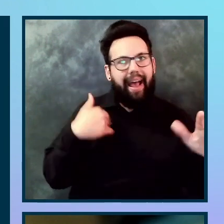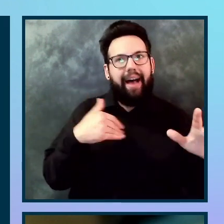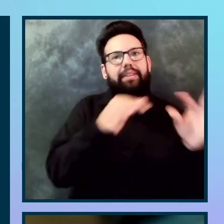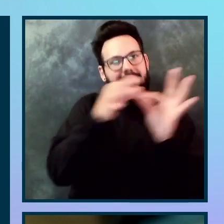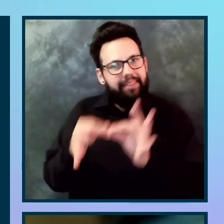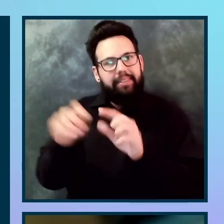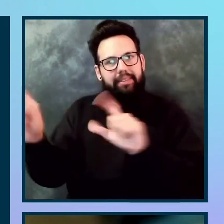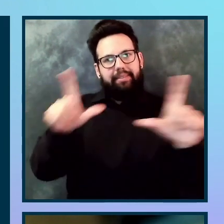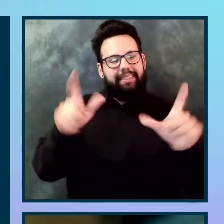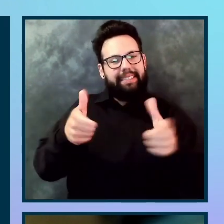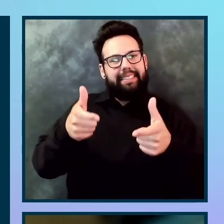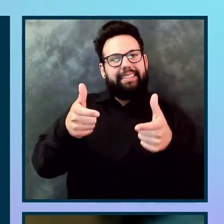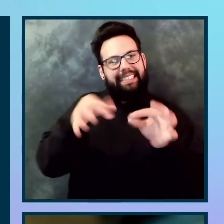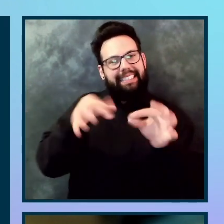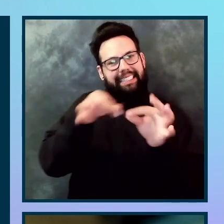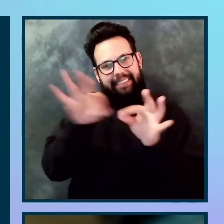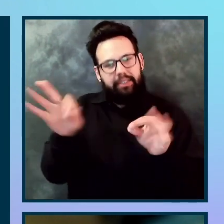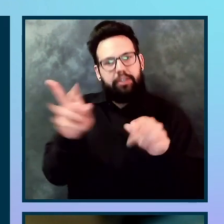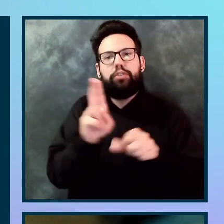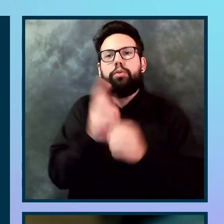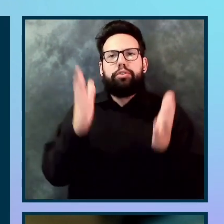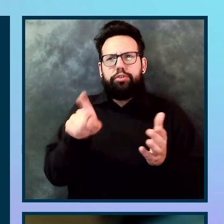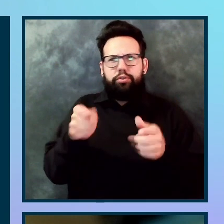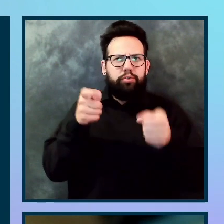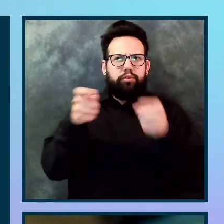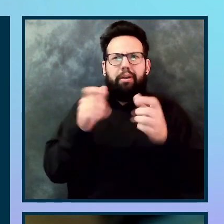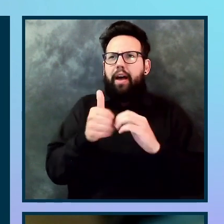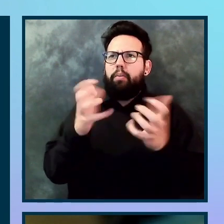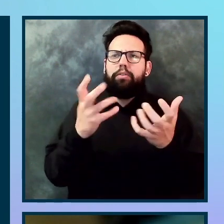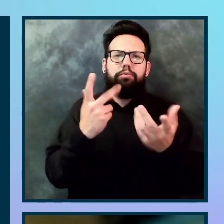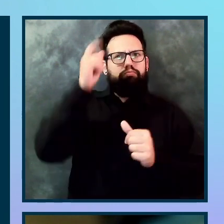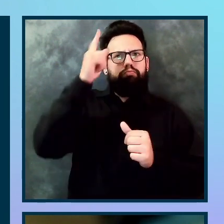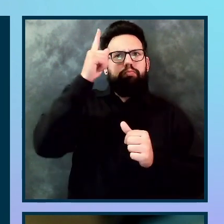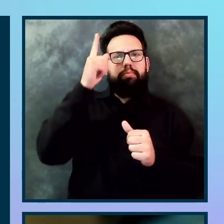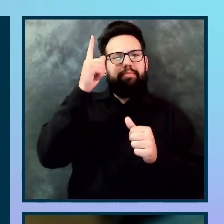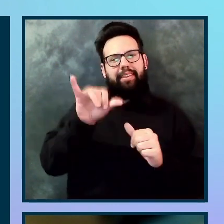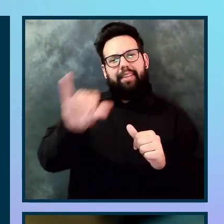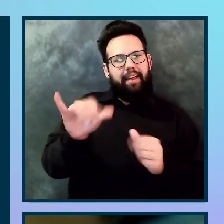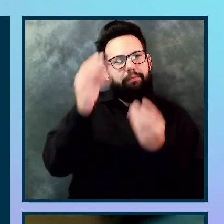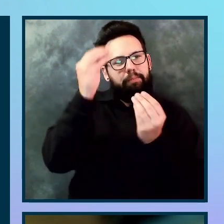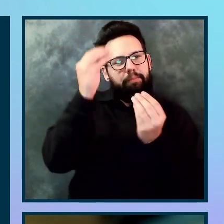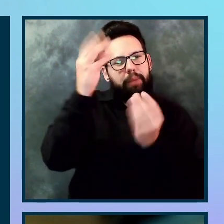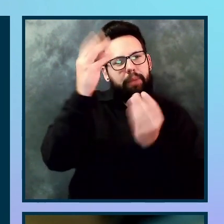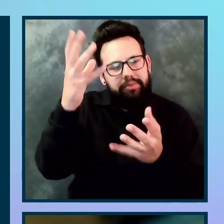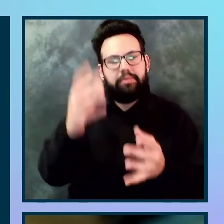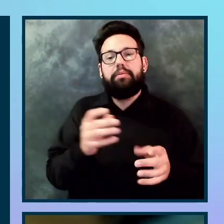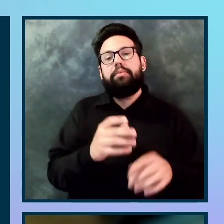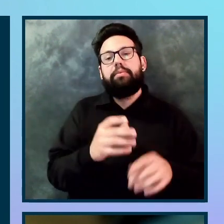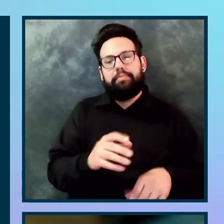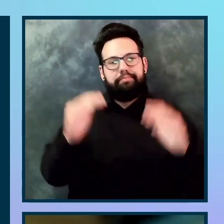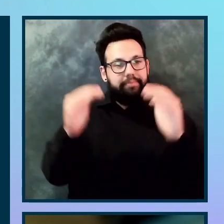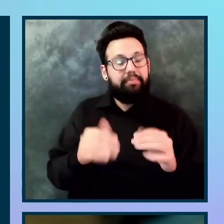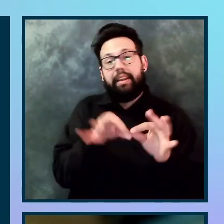able to control how they want to perceive the audio. We want to make sure that our captions are displayed appropriately.